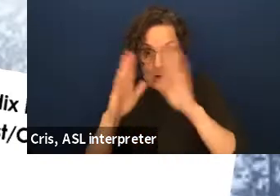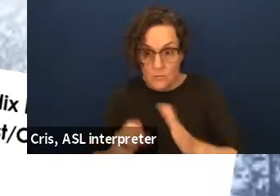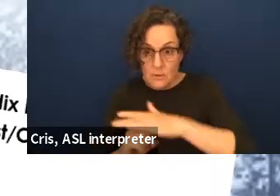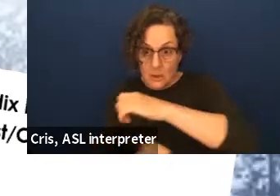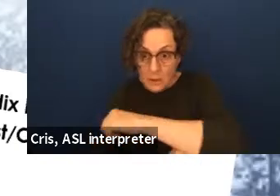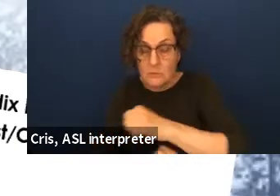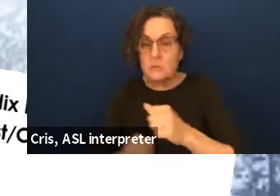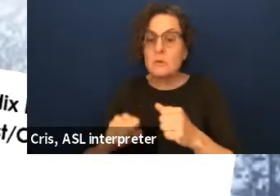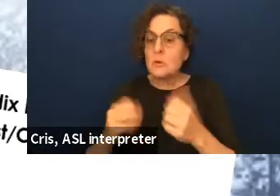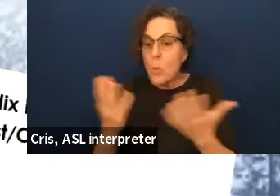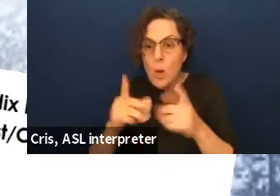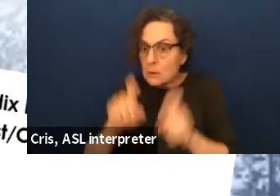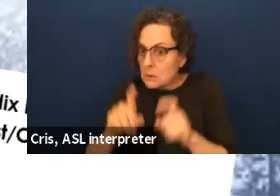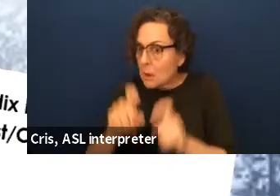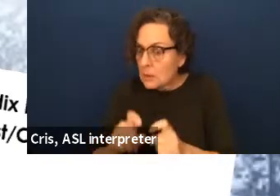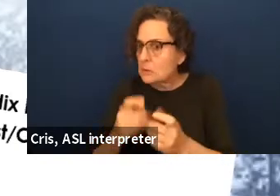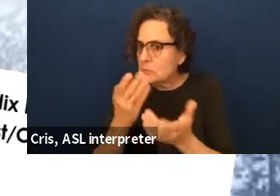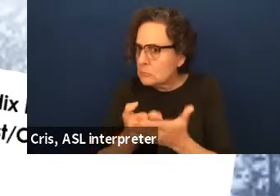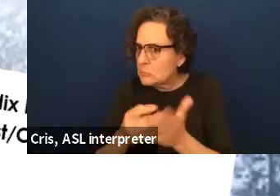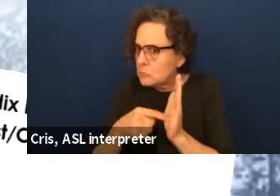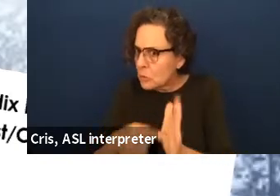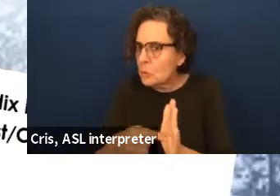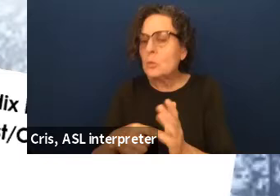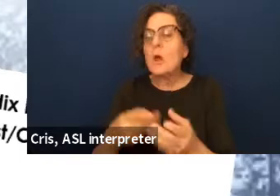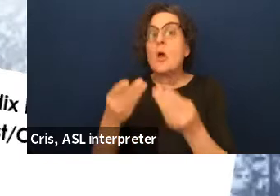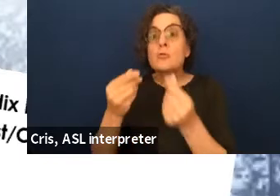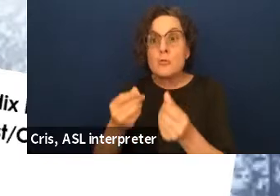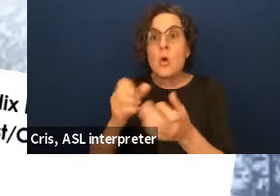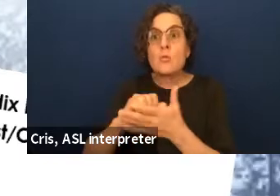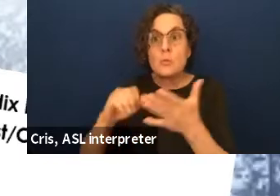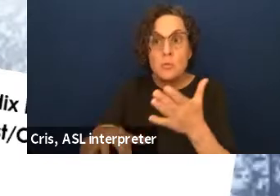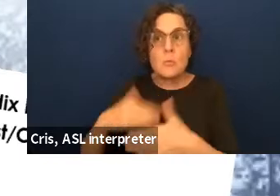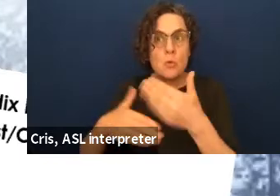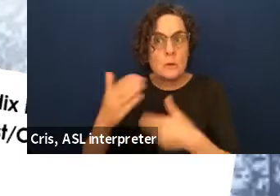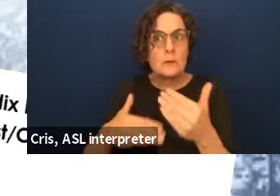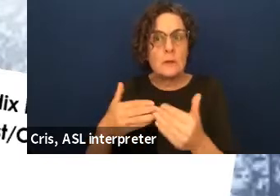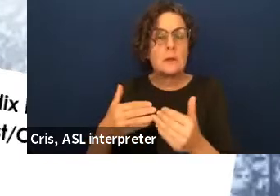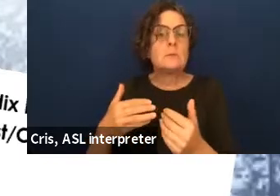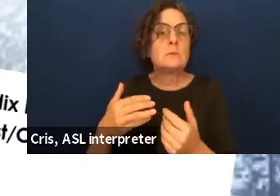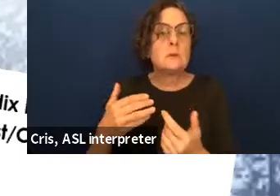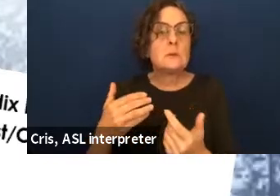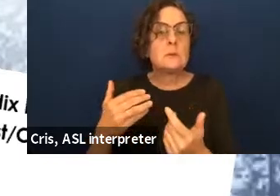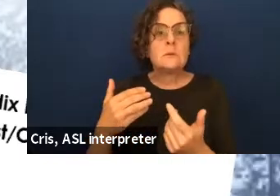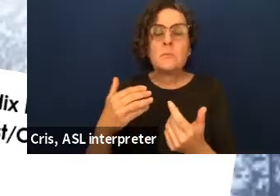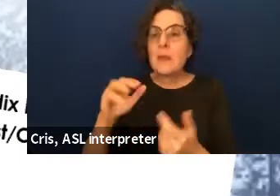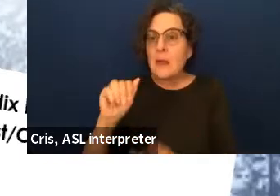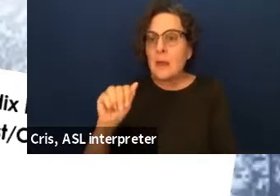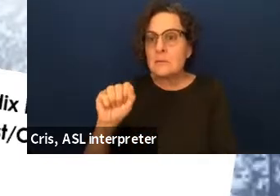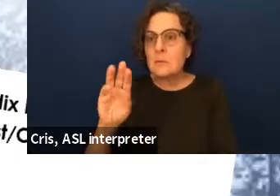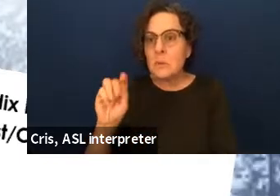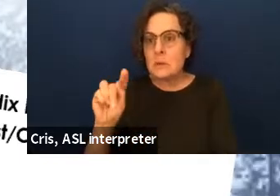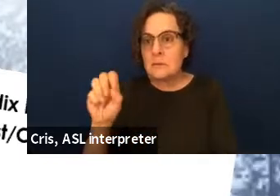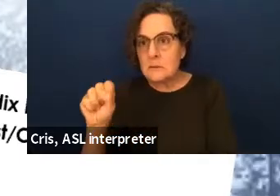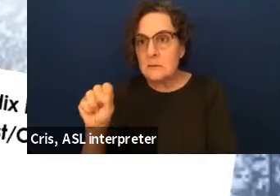removal, the soil testing results, as we talked about earlier, the asbestos results,